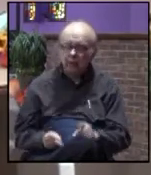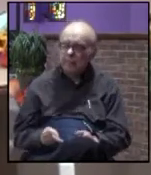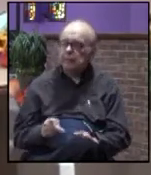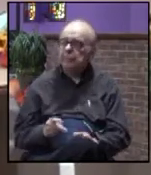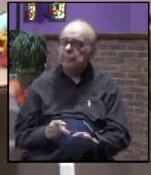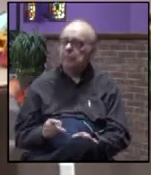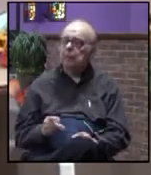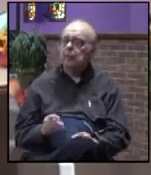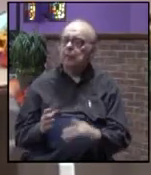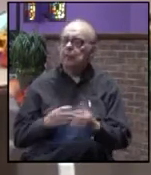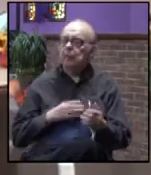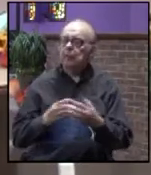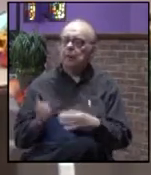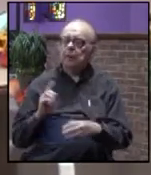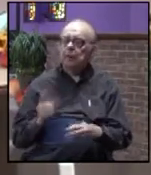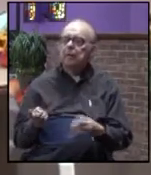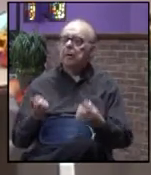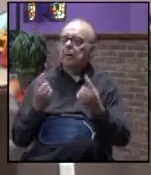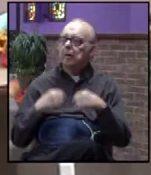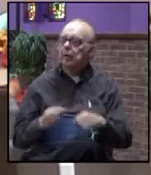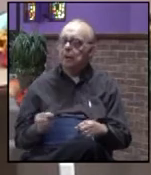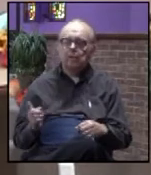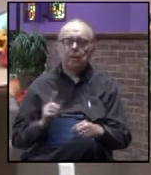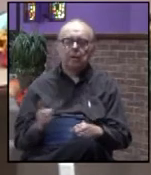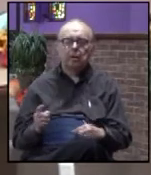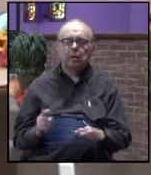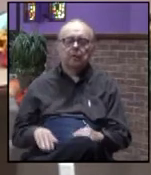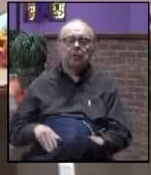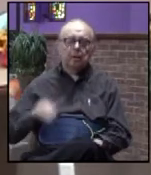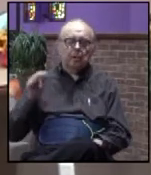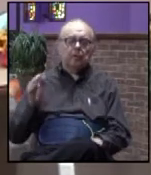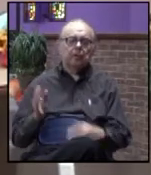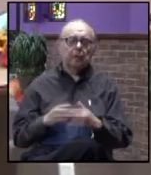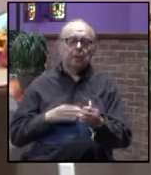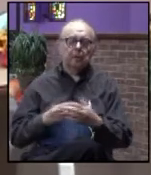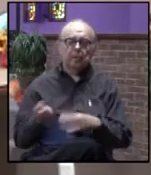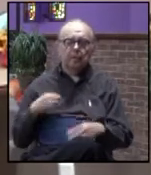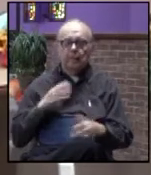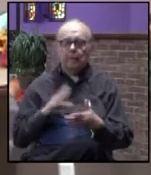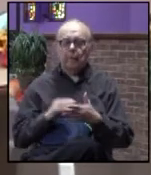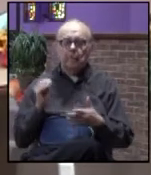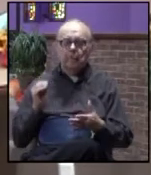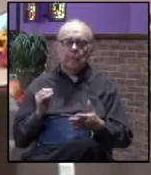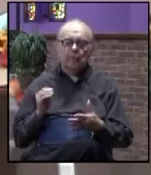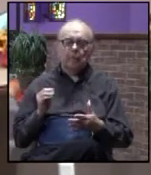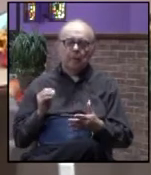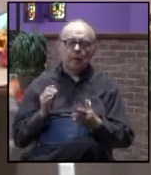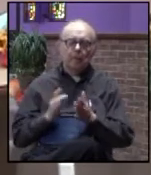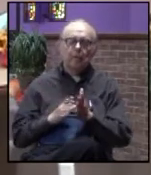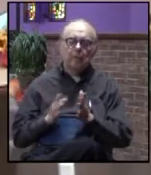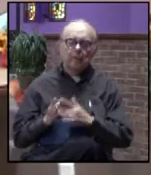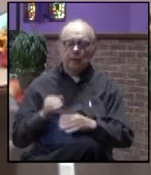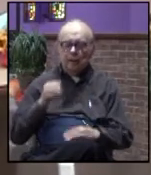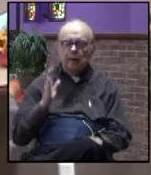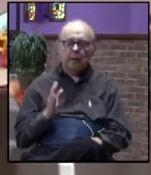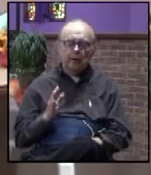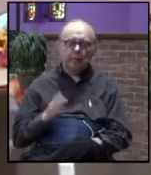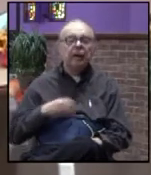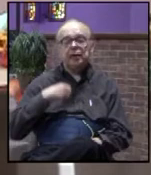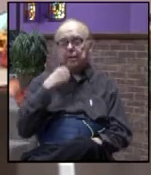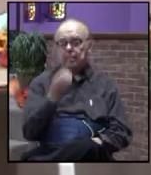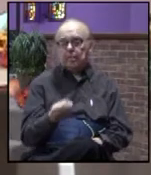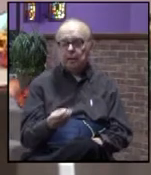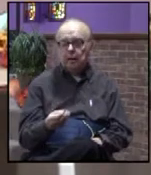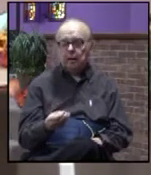you, no matter where you came from, no matter where you grew up, no matter what you've learned, he says, God has extended to you